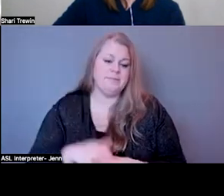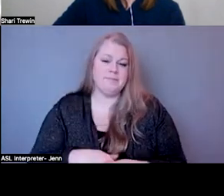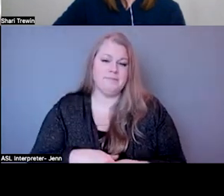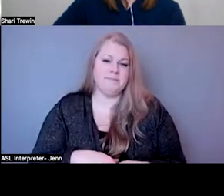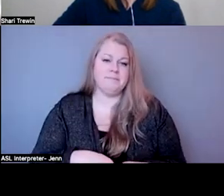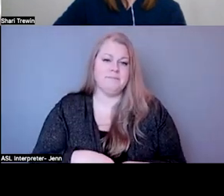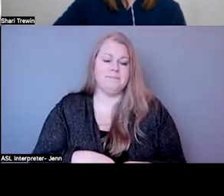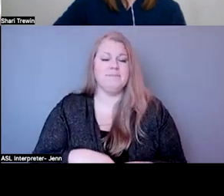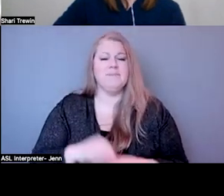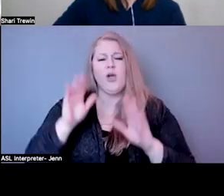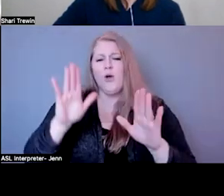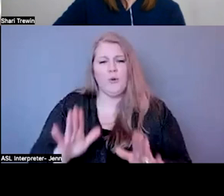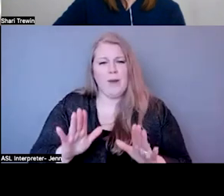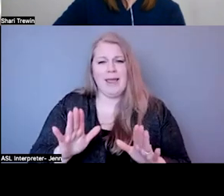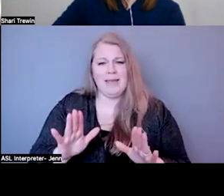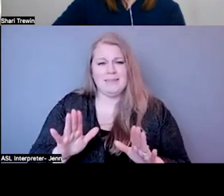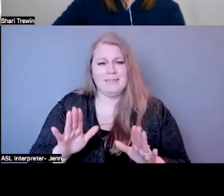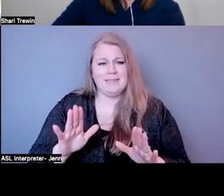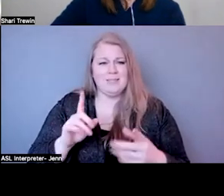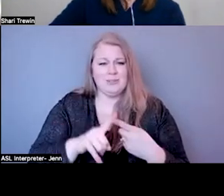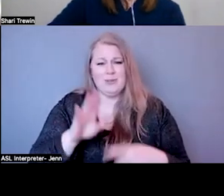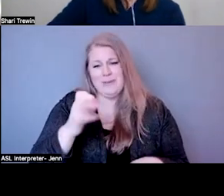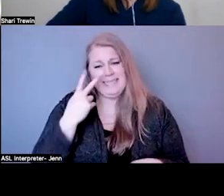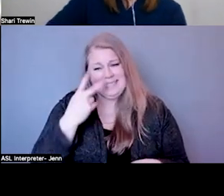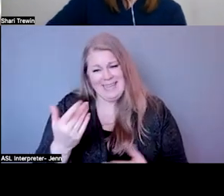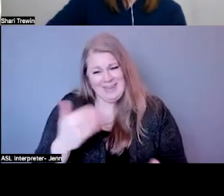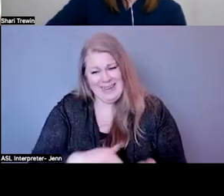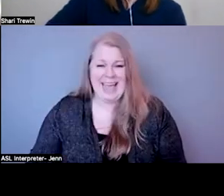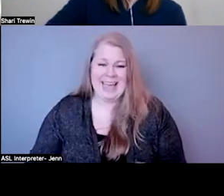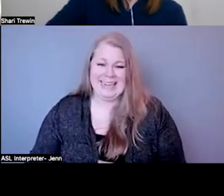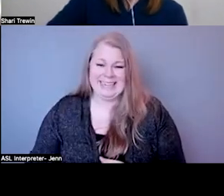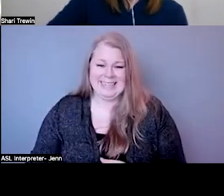Shari, great to be seeing you again.